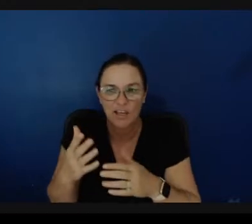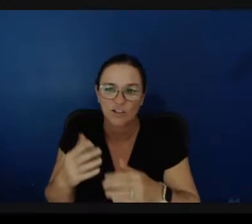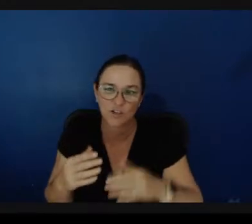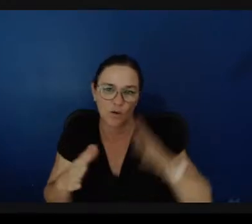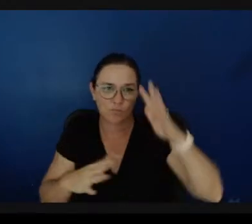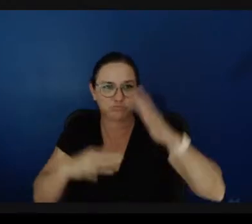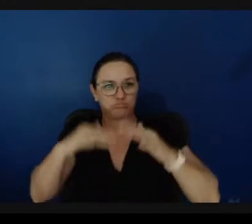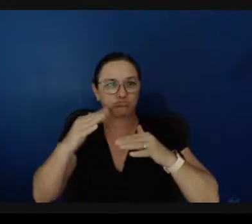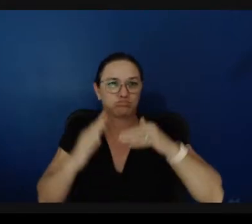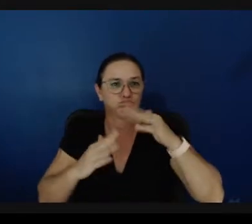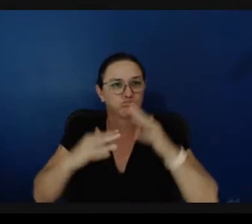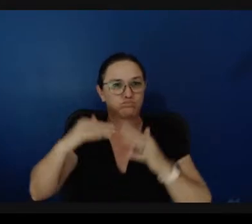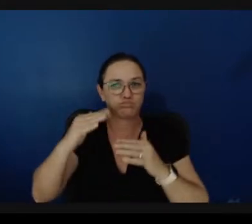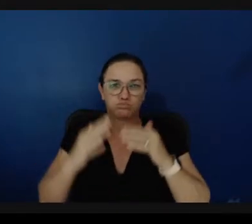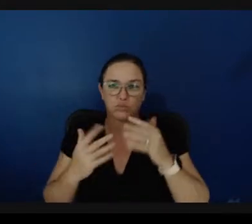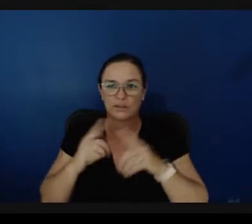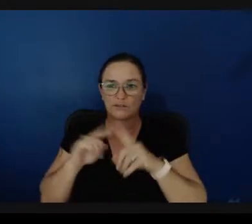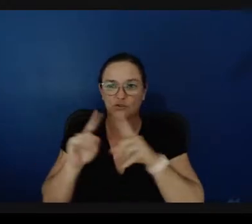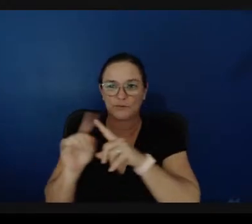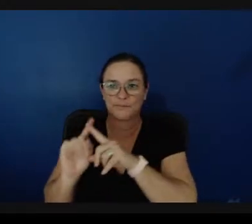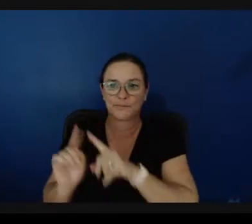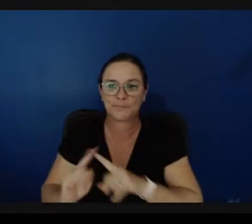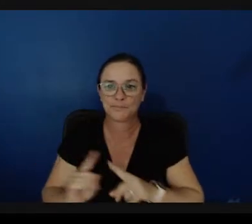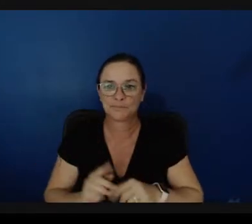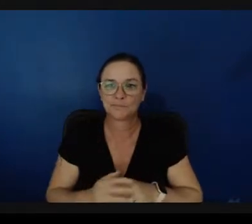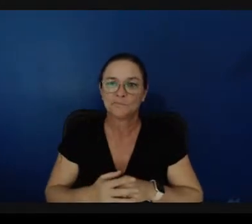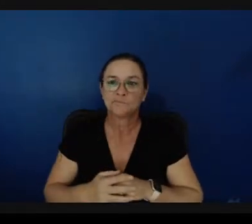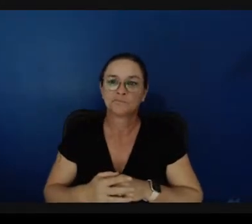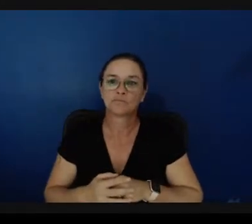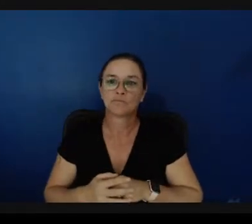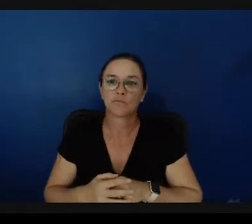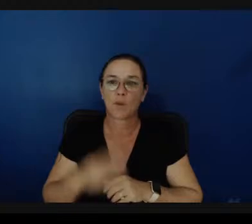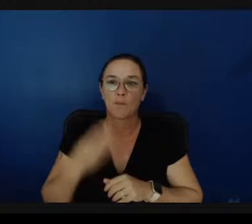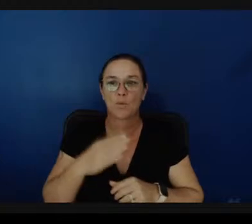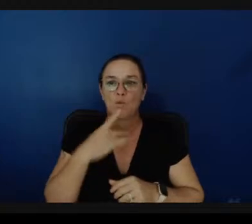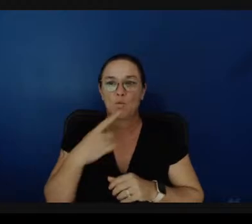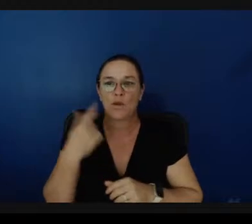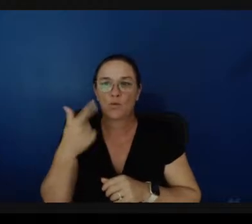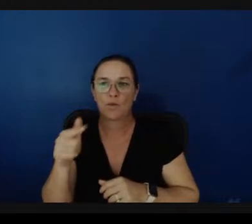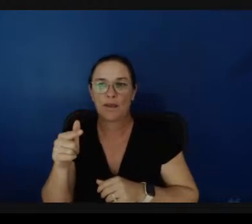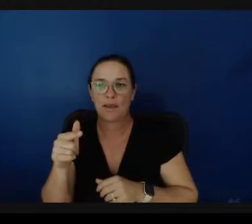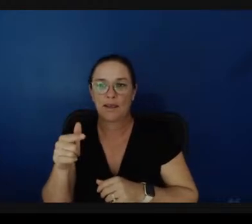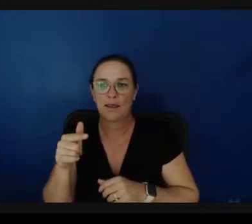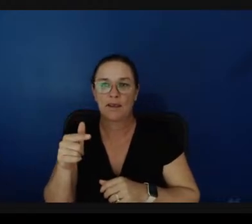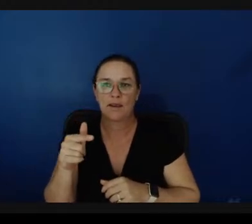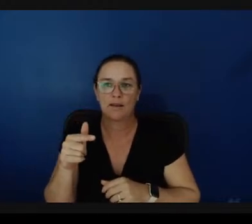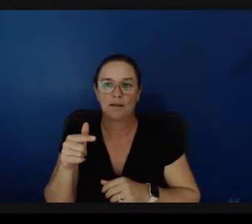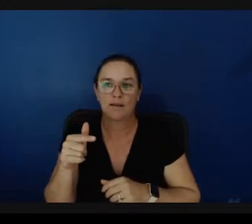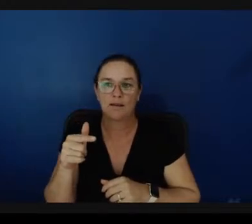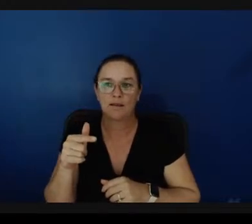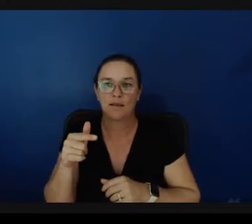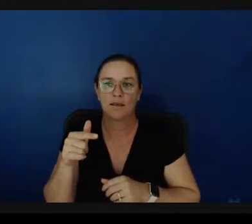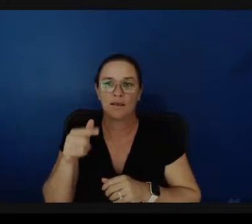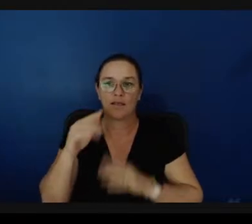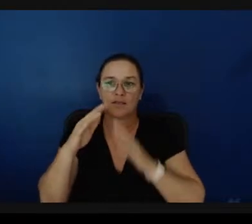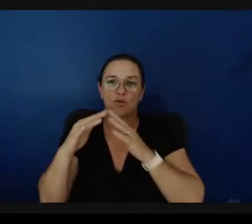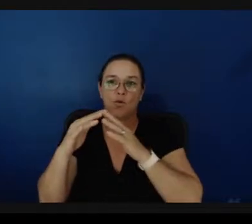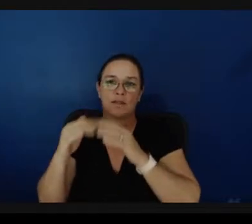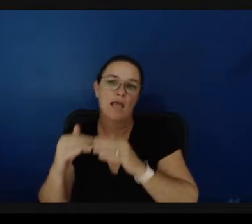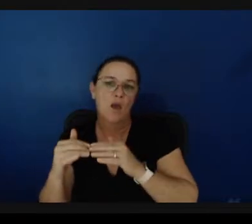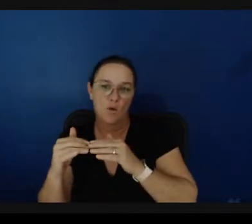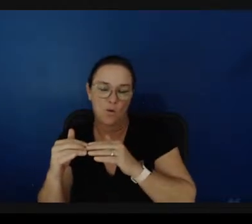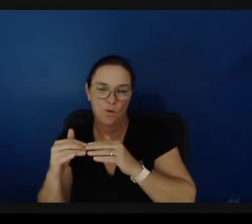up, going up. And this one right here, blue to red to green, blue to red to green, going down, right? So it's like